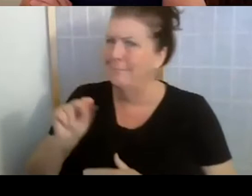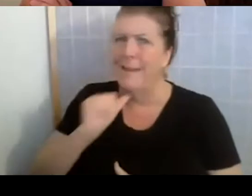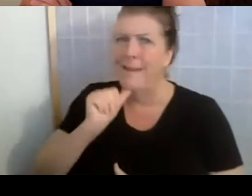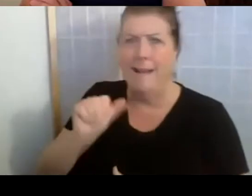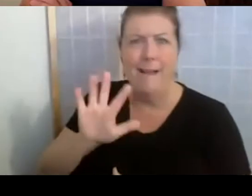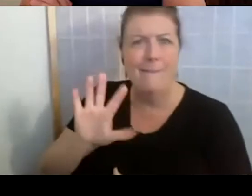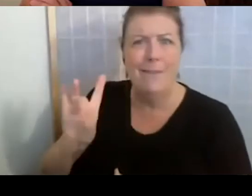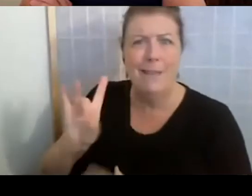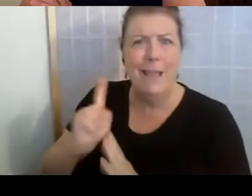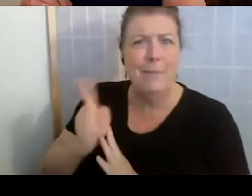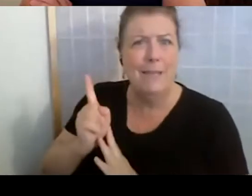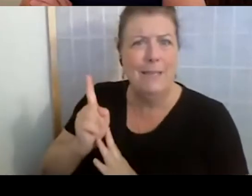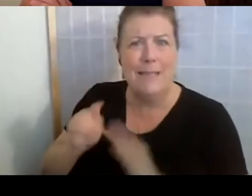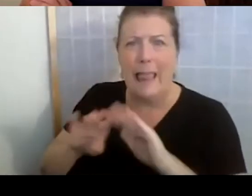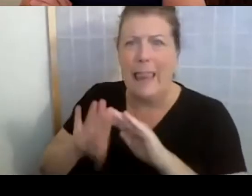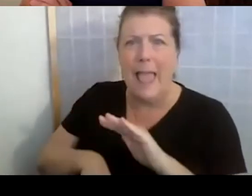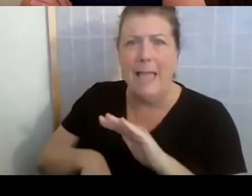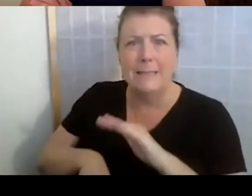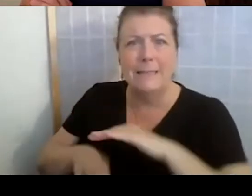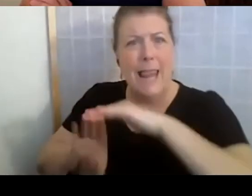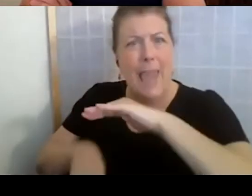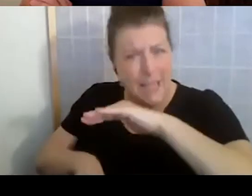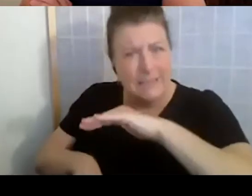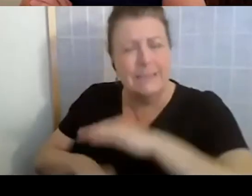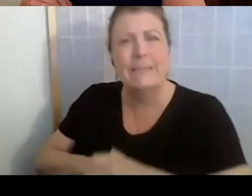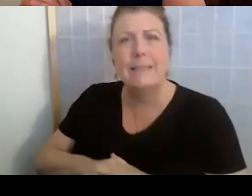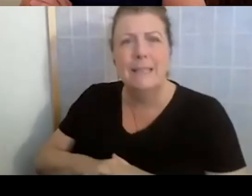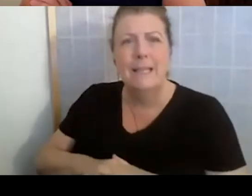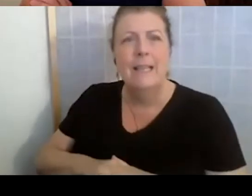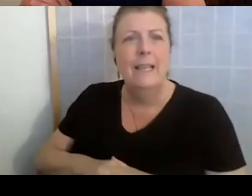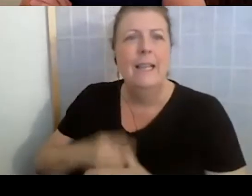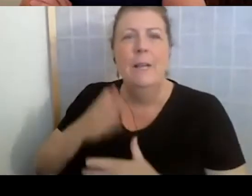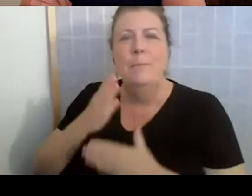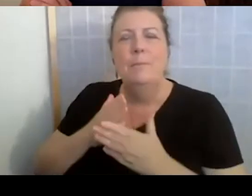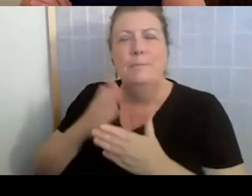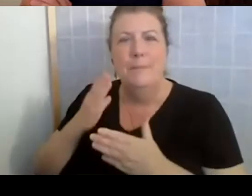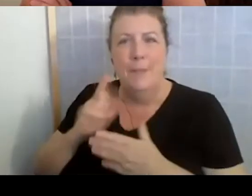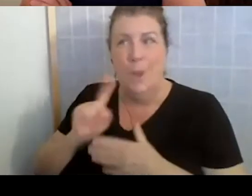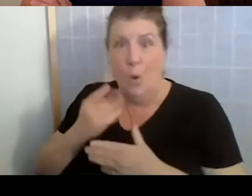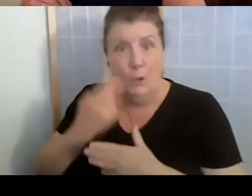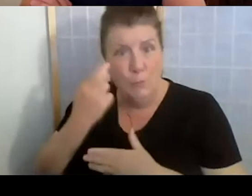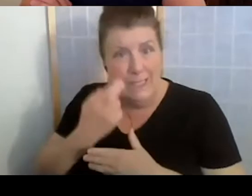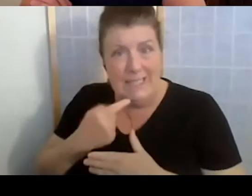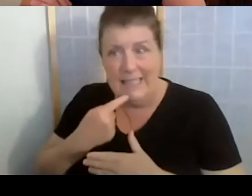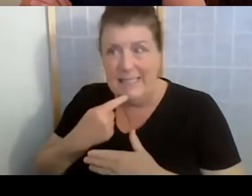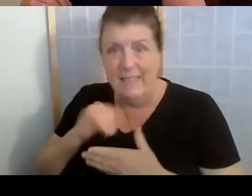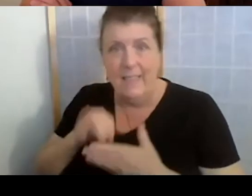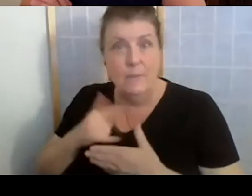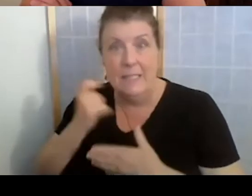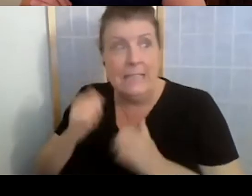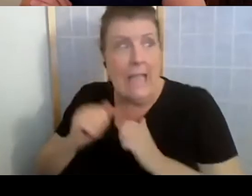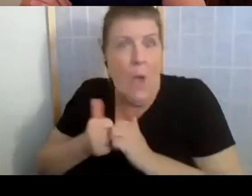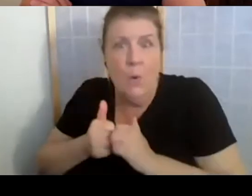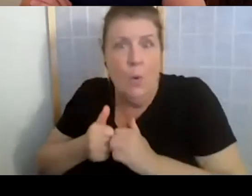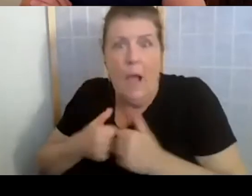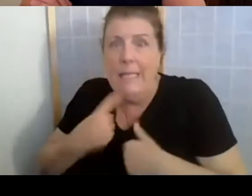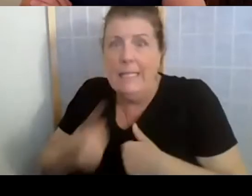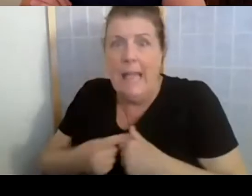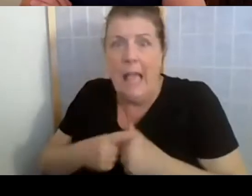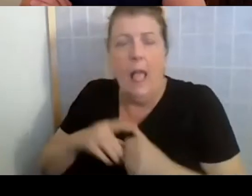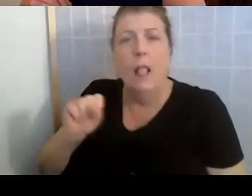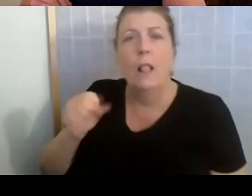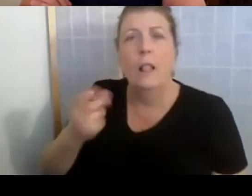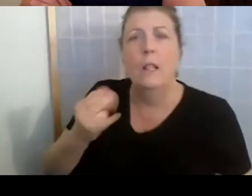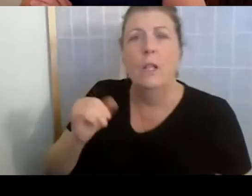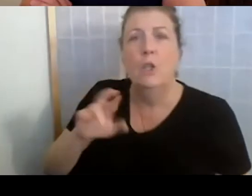right. And I only say that because sometimes it was a struggle to figure out how am I going to tell Shirley's story in 22 minutes because it's